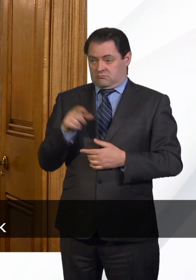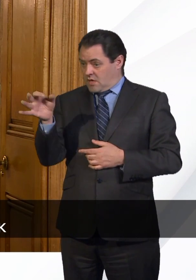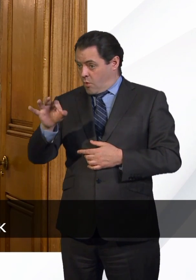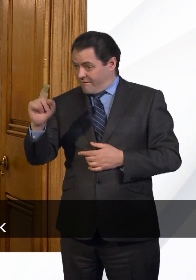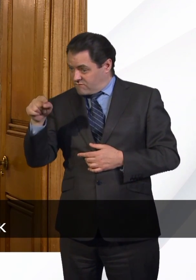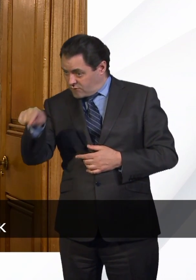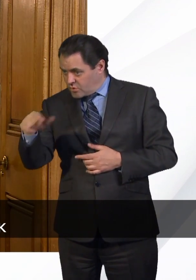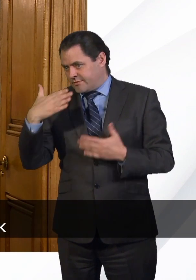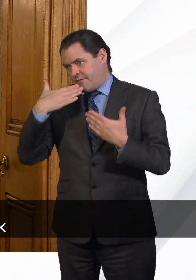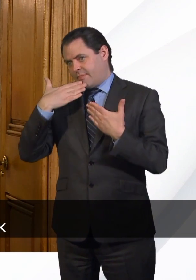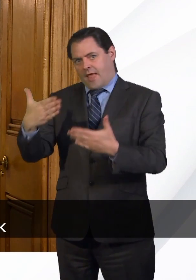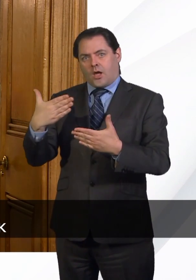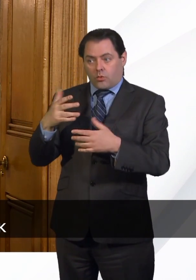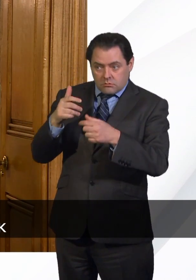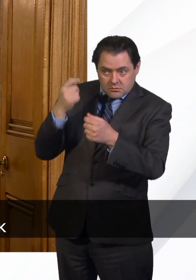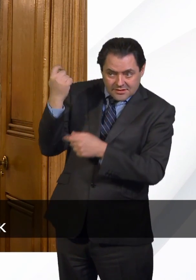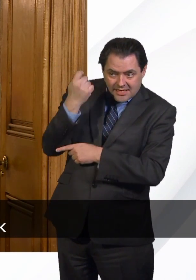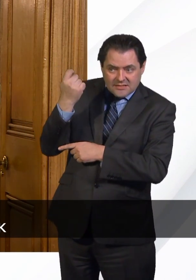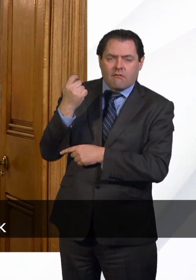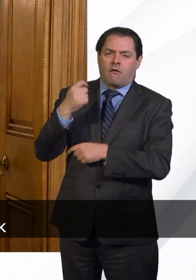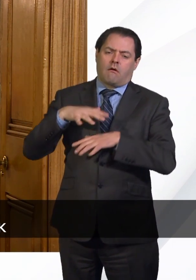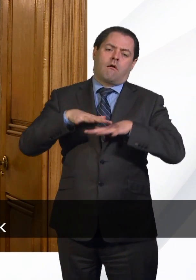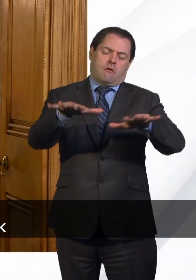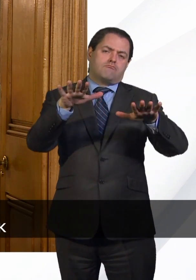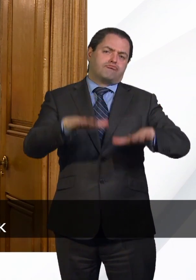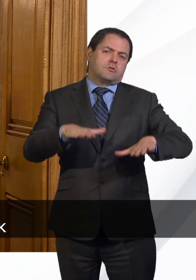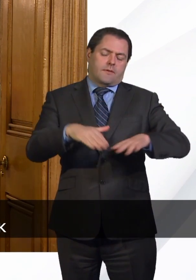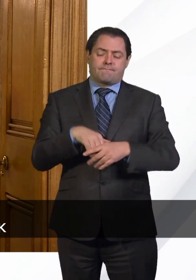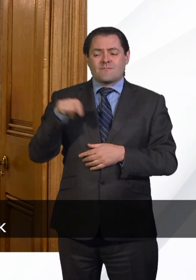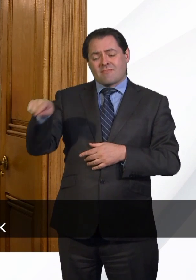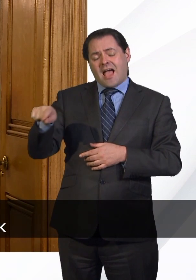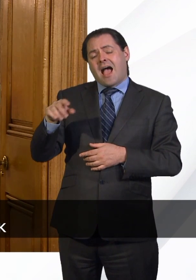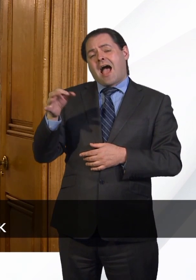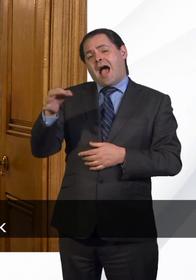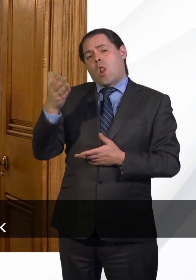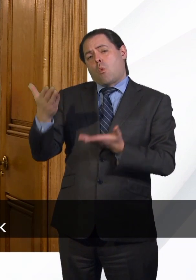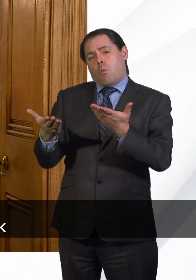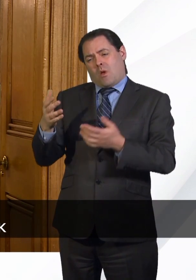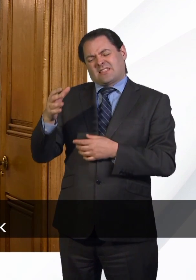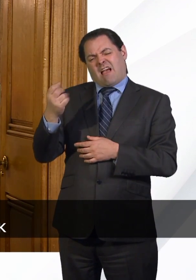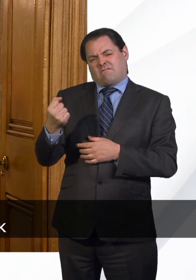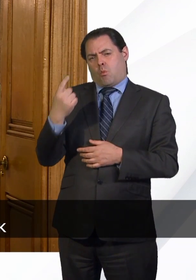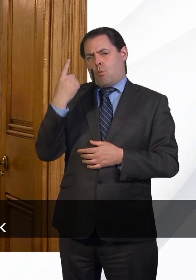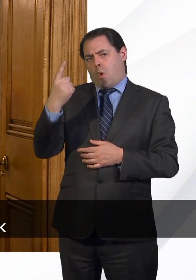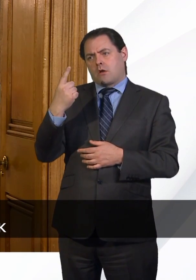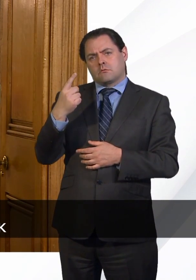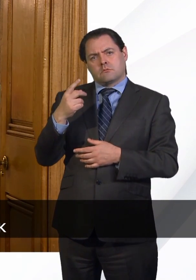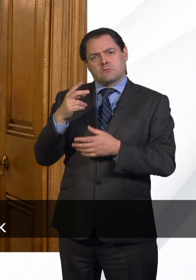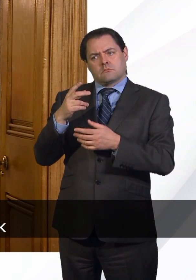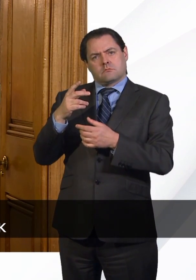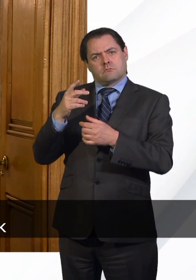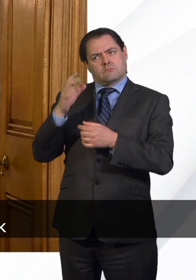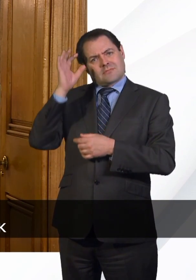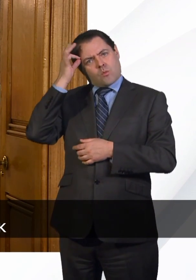follows. The island has a single NHS trust, one local authority with the responsibilities for public health, a